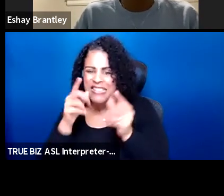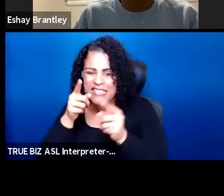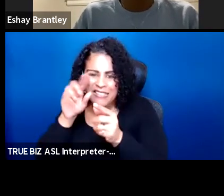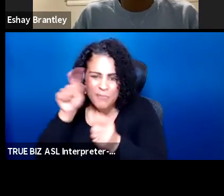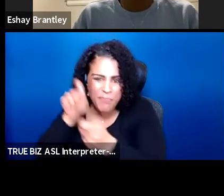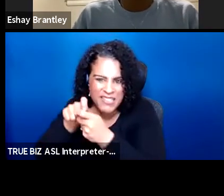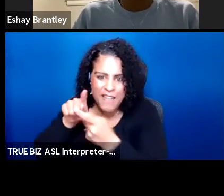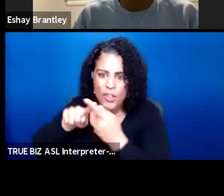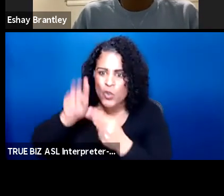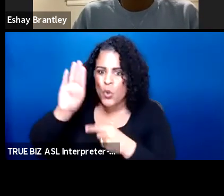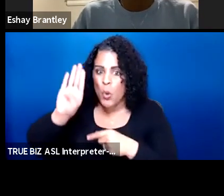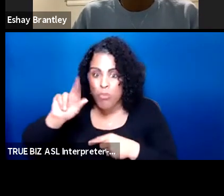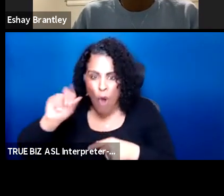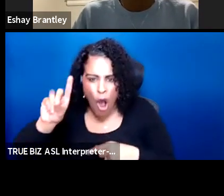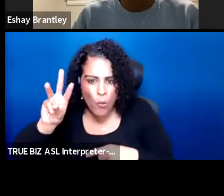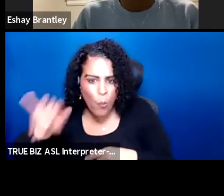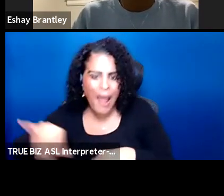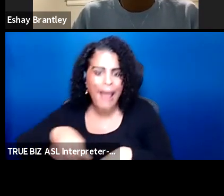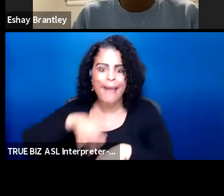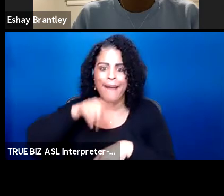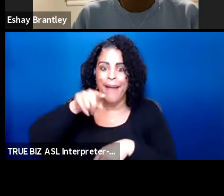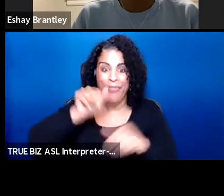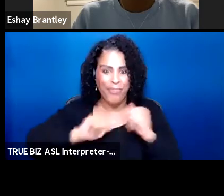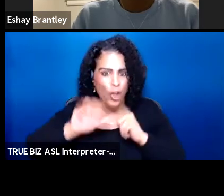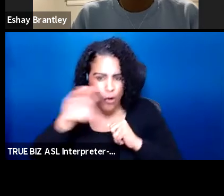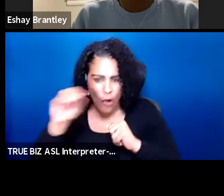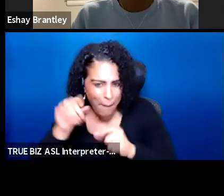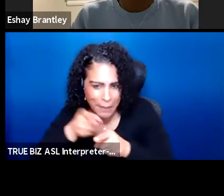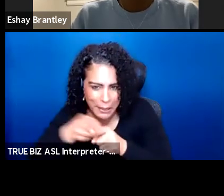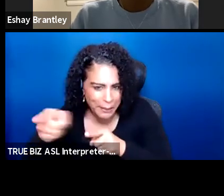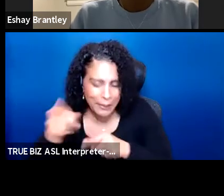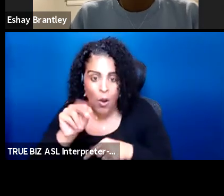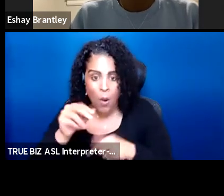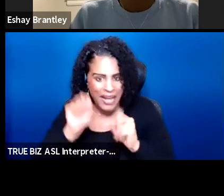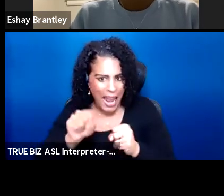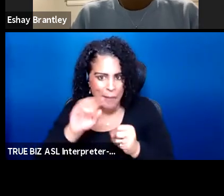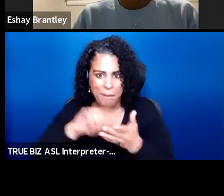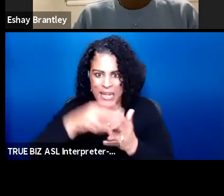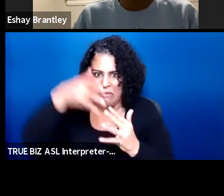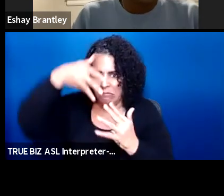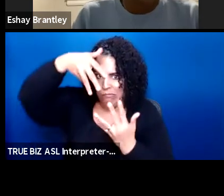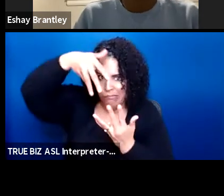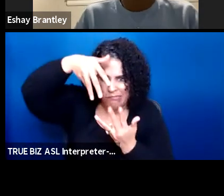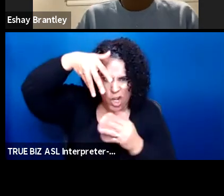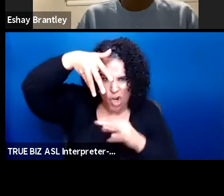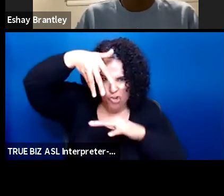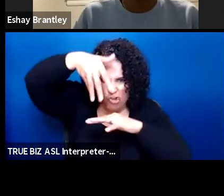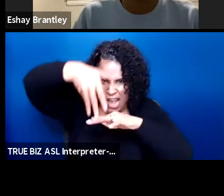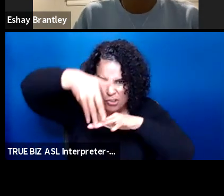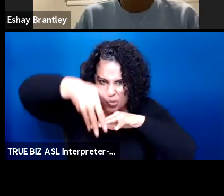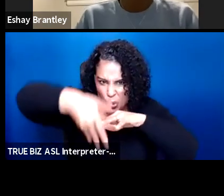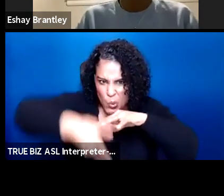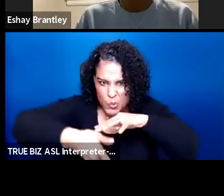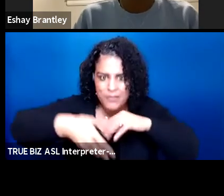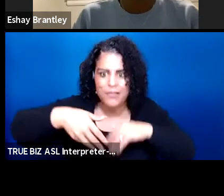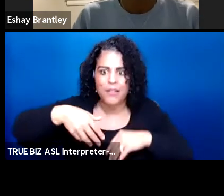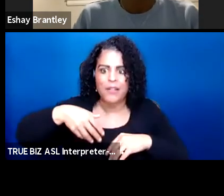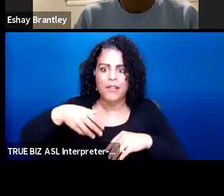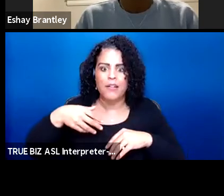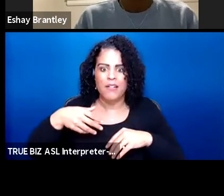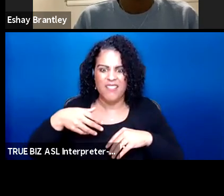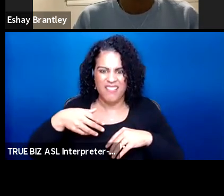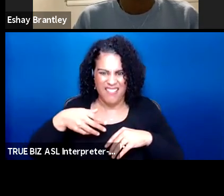a theater company. Was like, it also can mean grassroots. It can mean the bare bottom. It could mean we are taking these, you